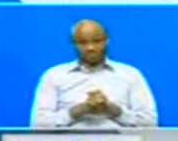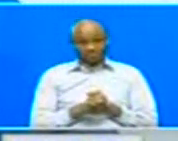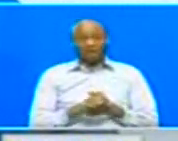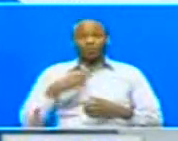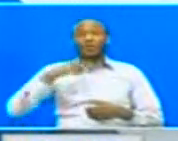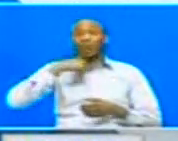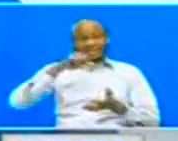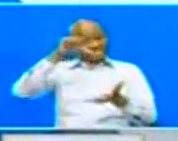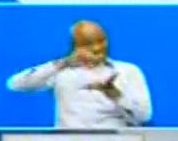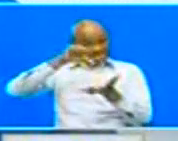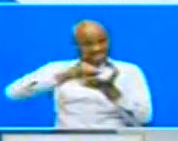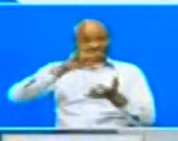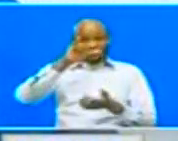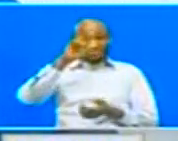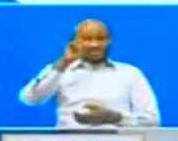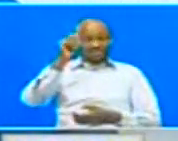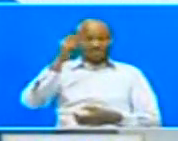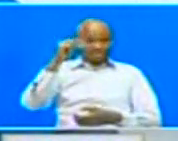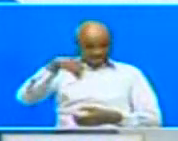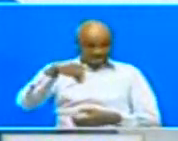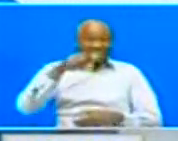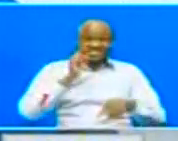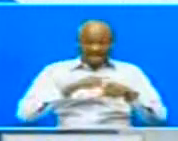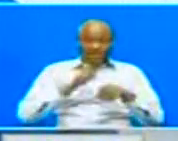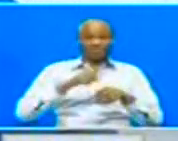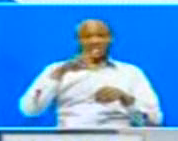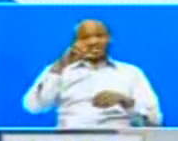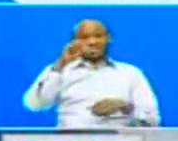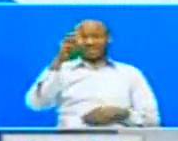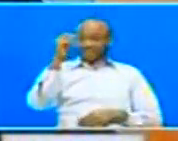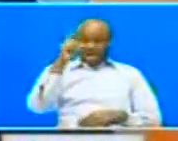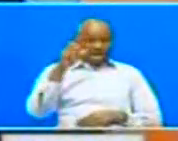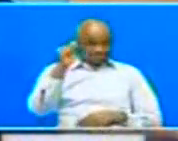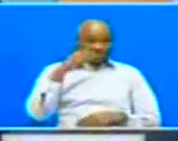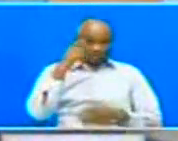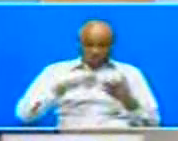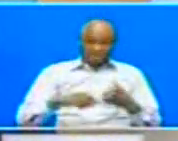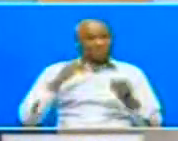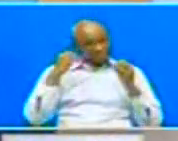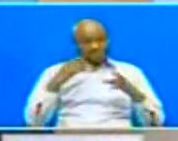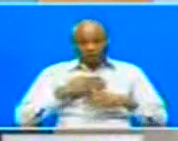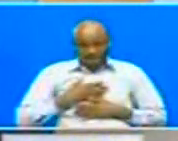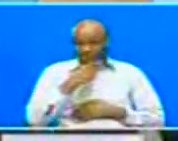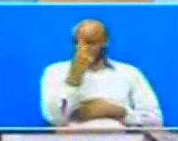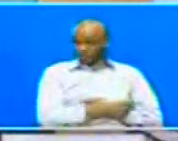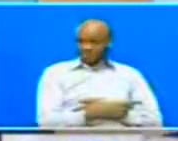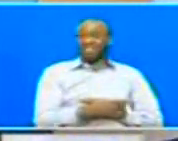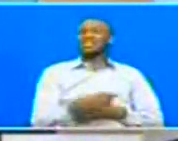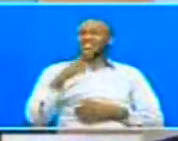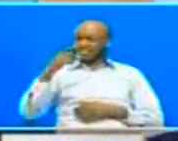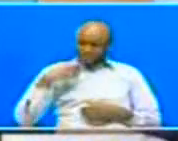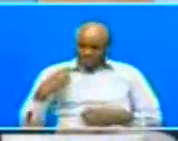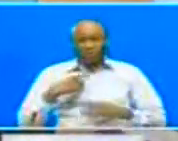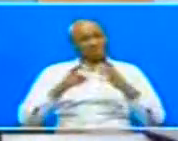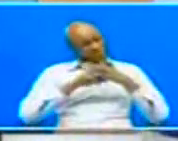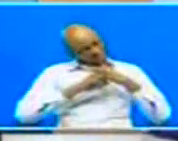in Iraq, during the time of Saddam Hussein, the huge Kurdish population, which is in the northern or north of Iraq, were fleeing